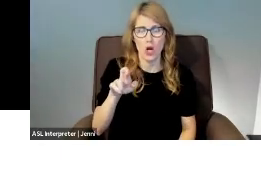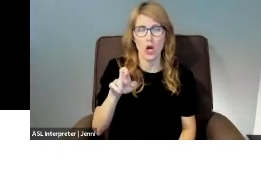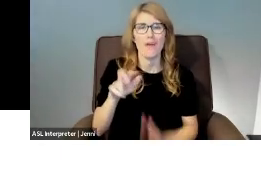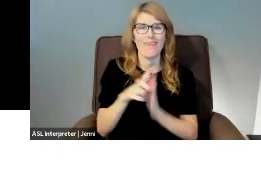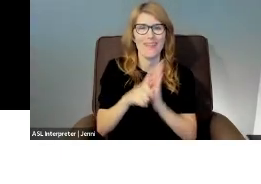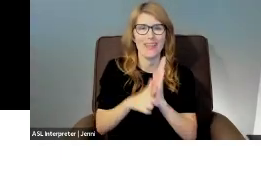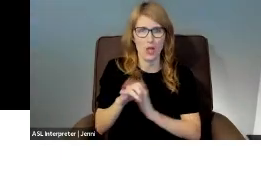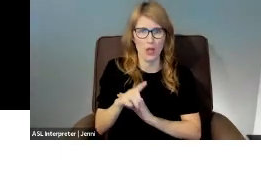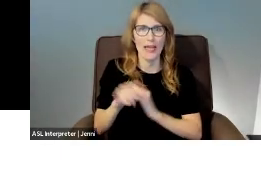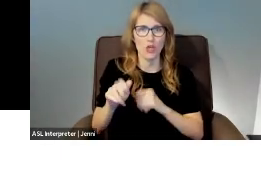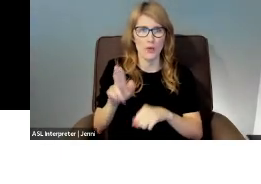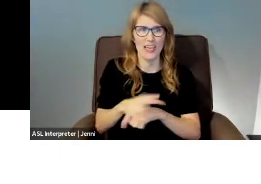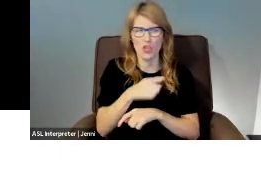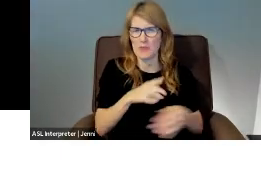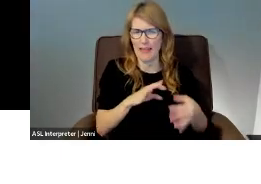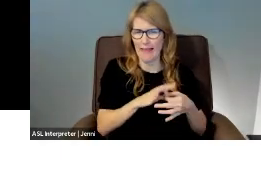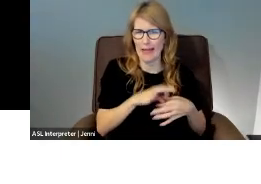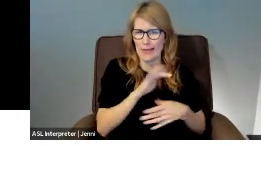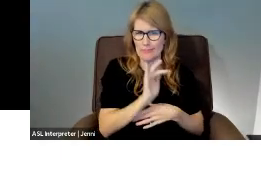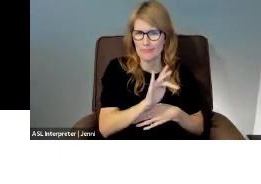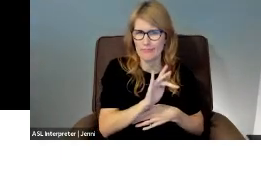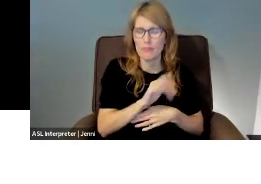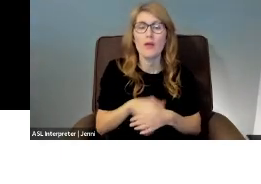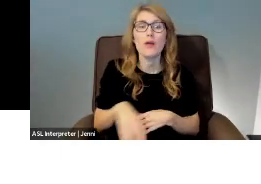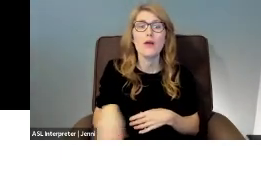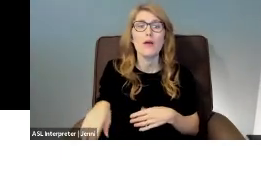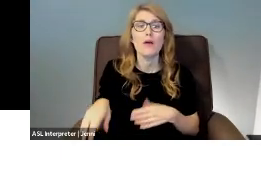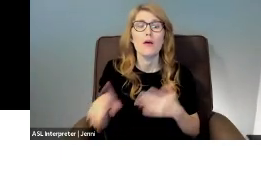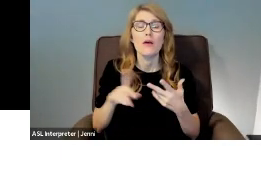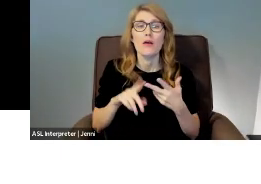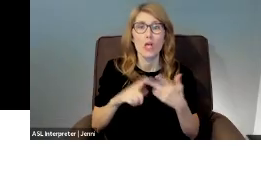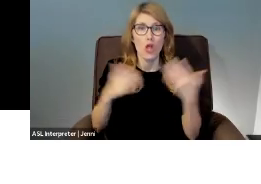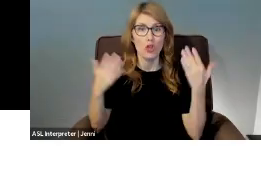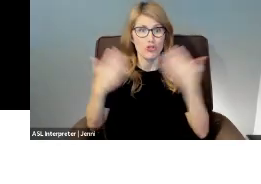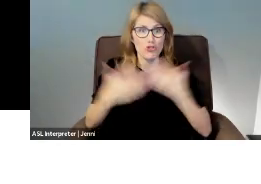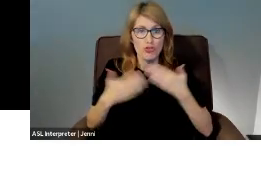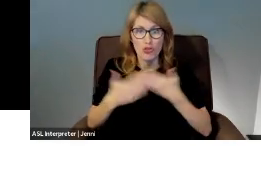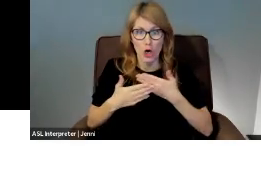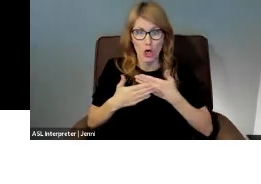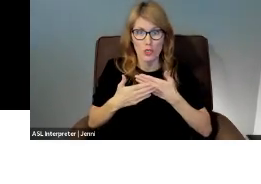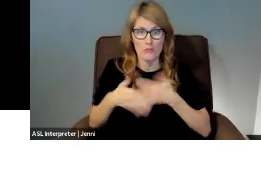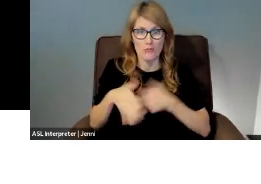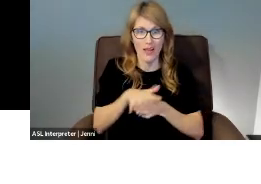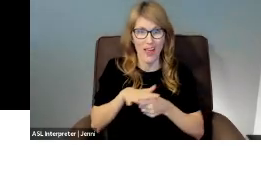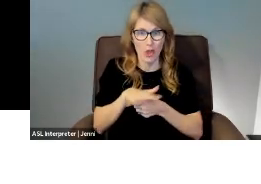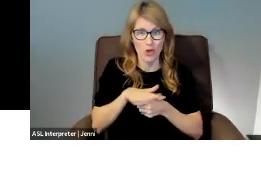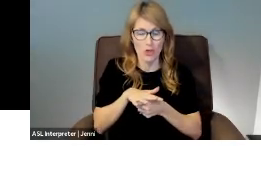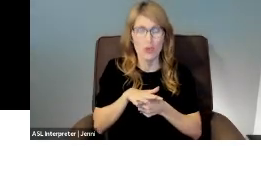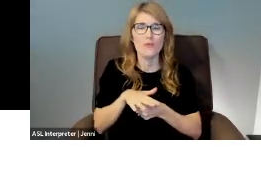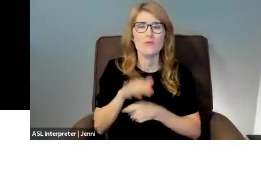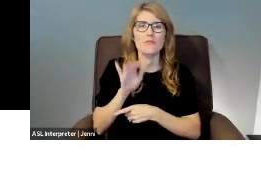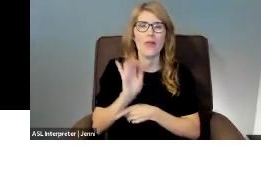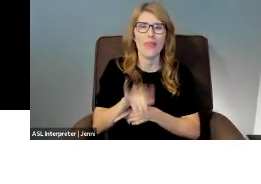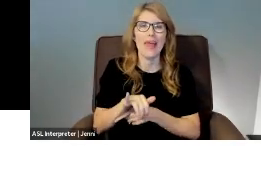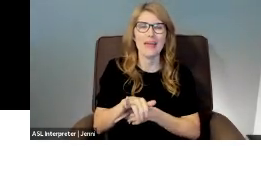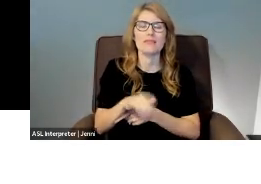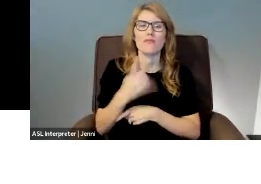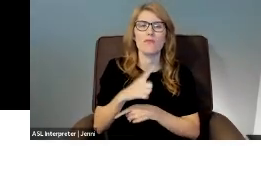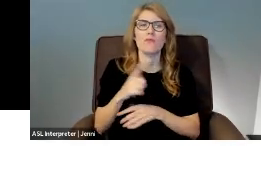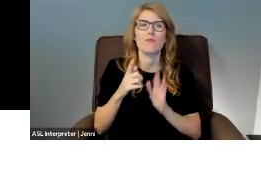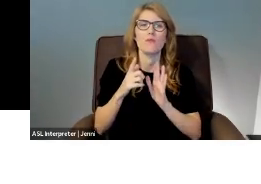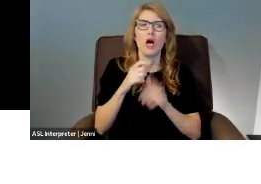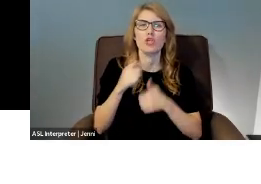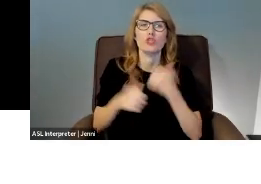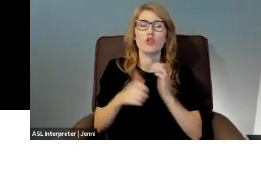them. The darker shaded portion of Texas is the purview of Legal Aid of